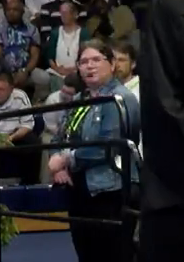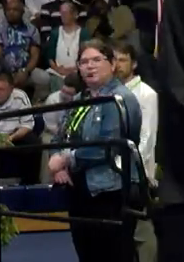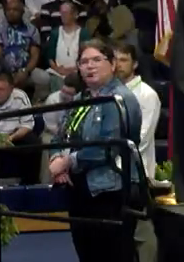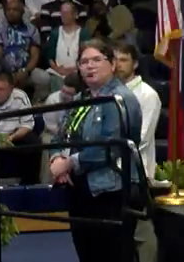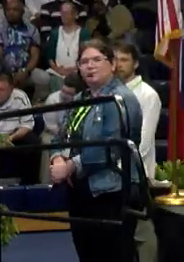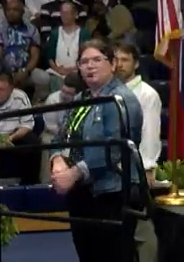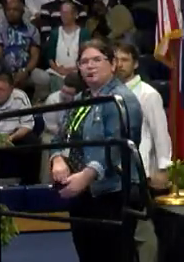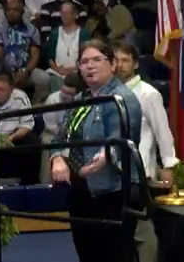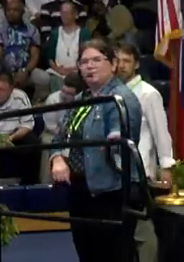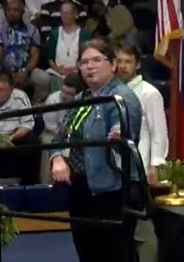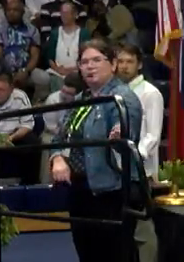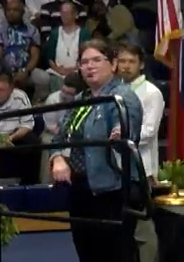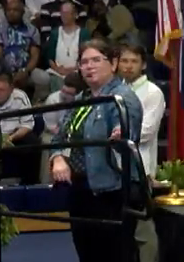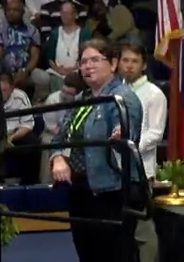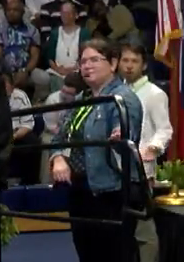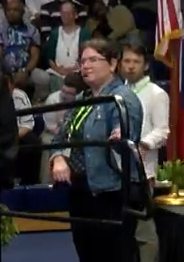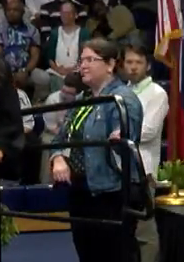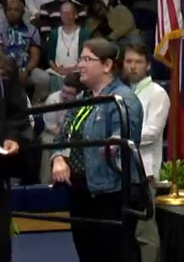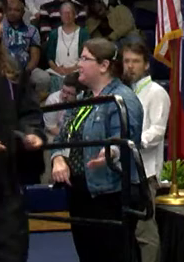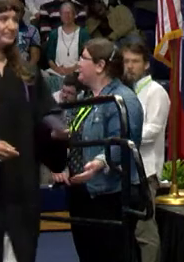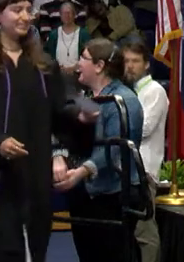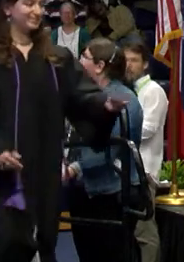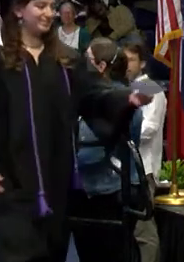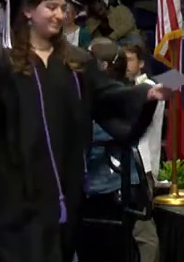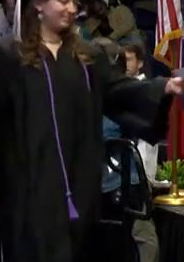Georgia Van Dyne.